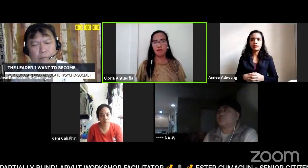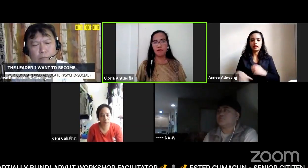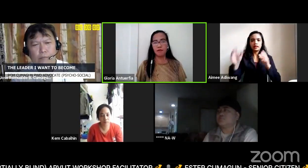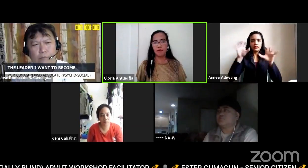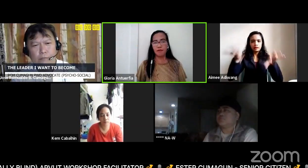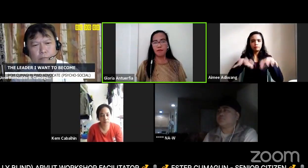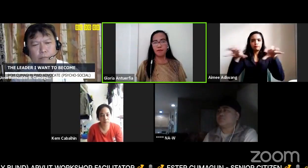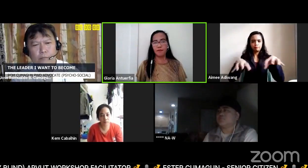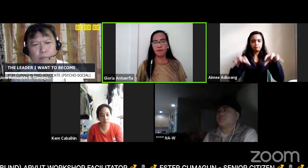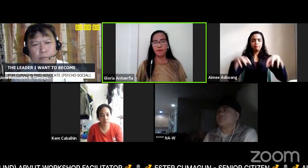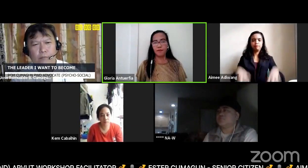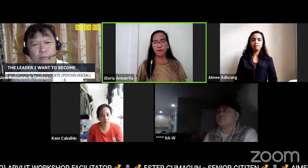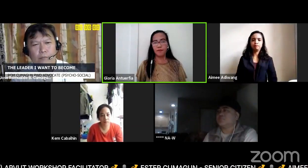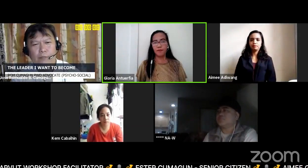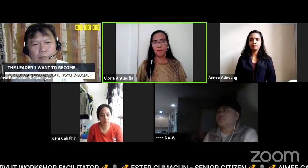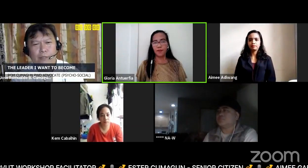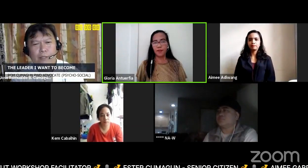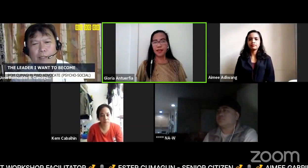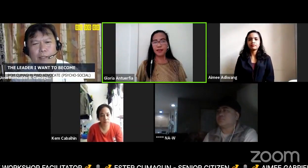leader.